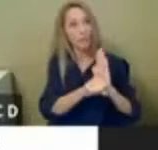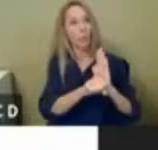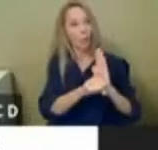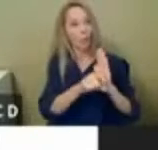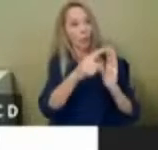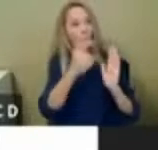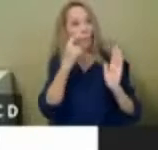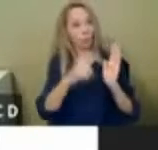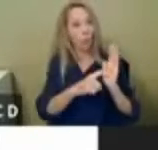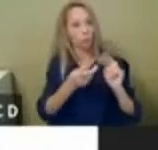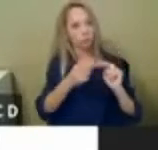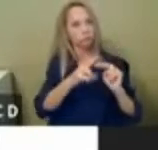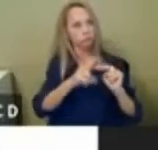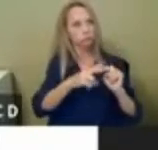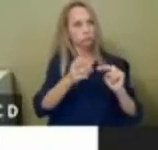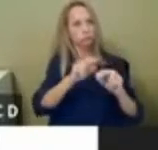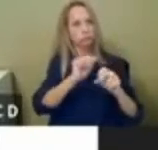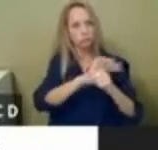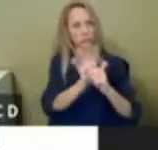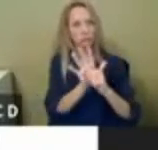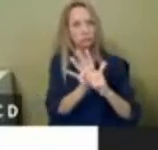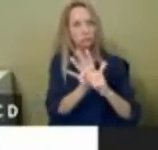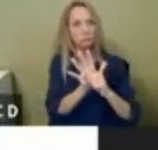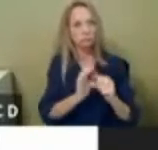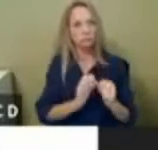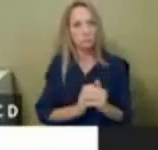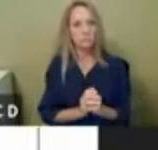right now. So next slide, please.